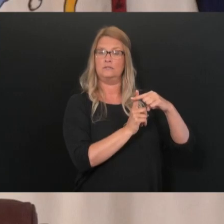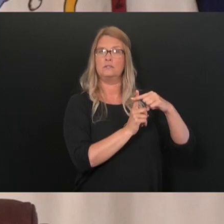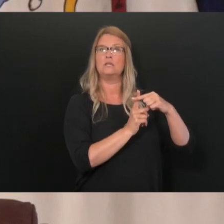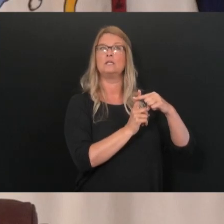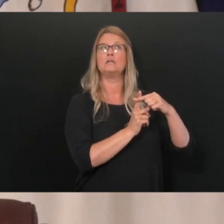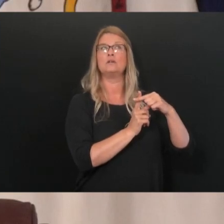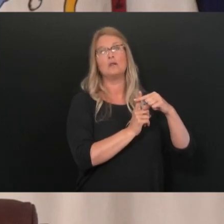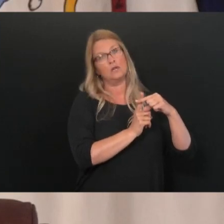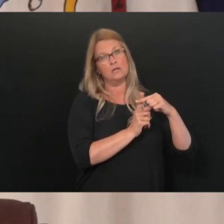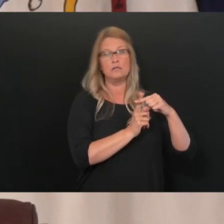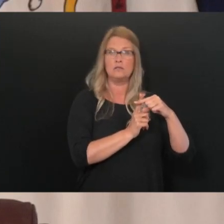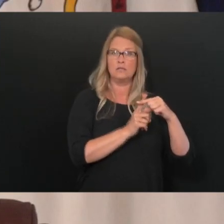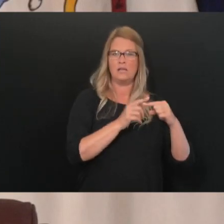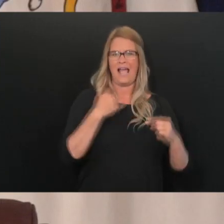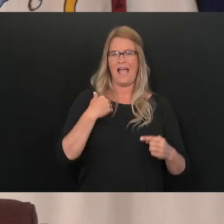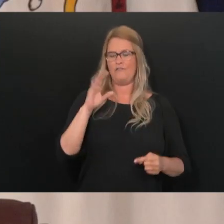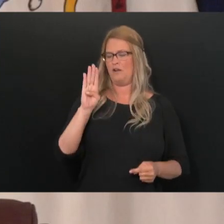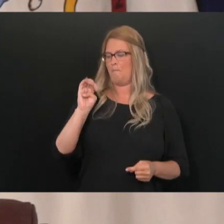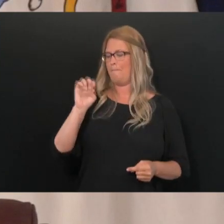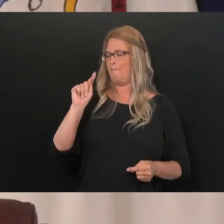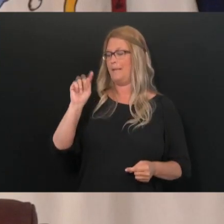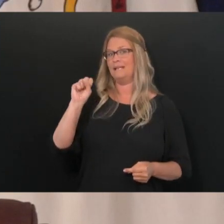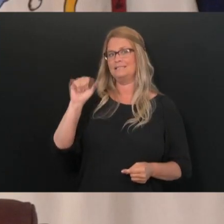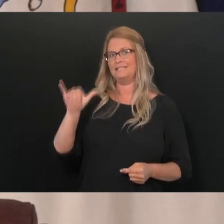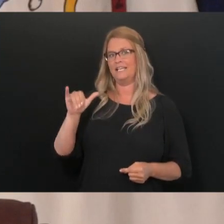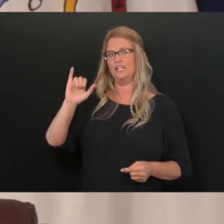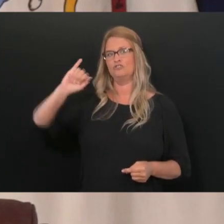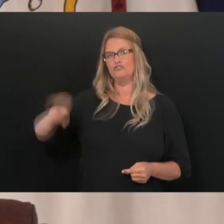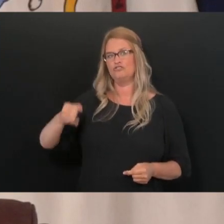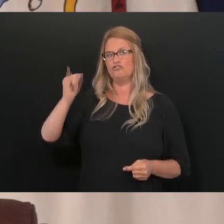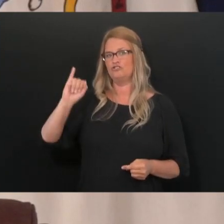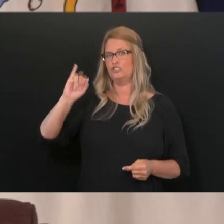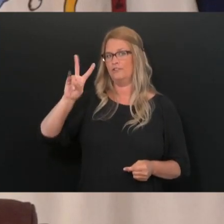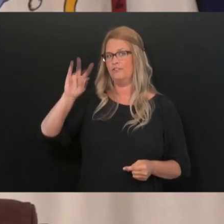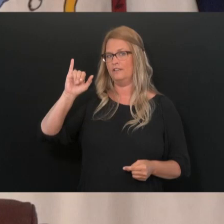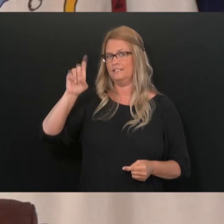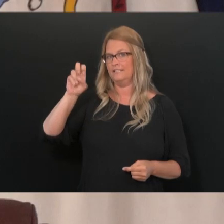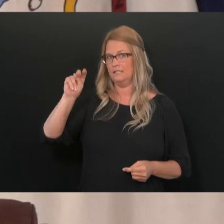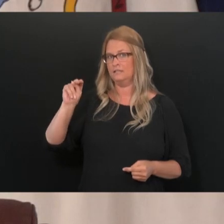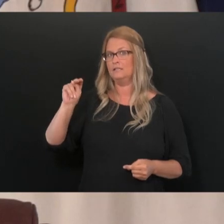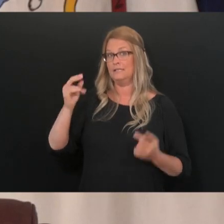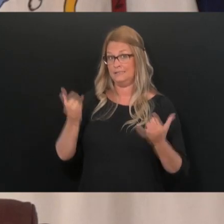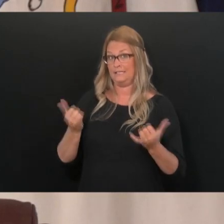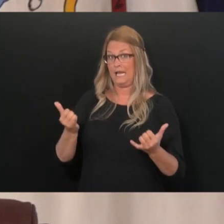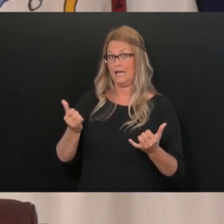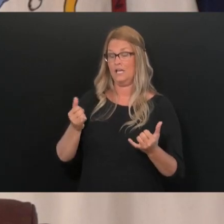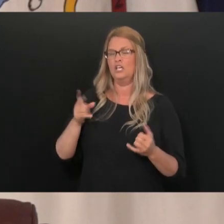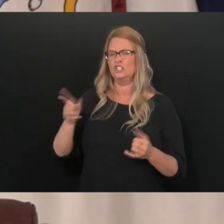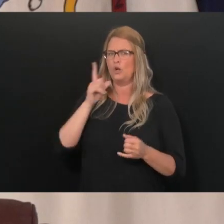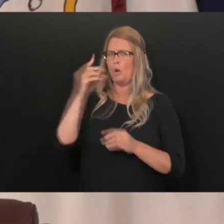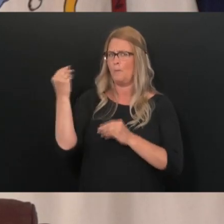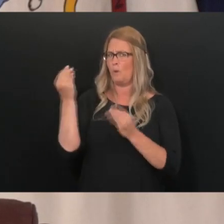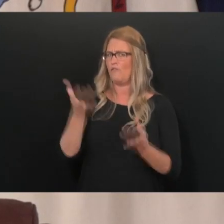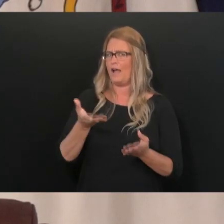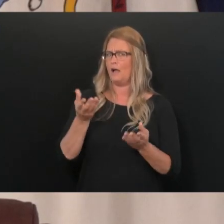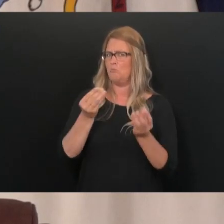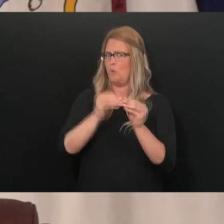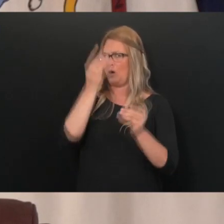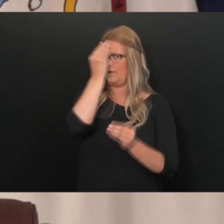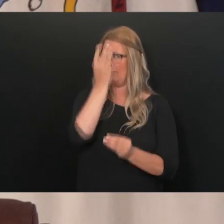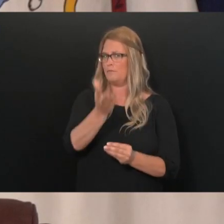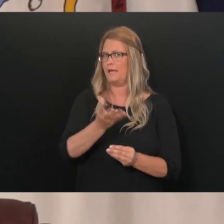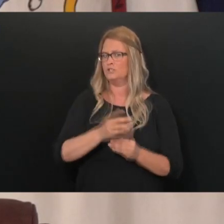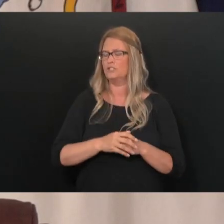we've got Betsy Jivenden with us today, and she's going to provide more information. I can tell you